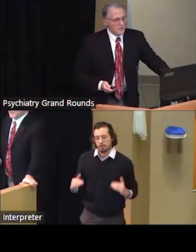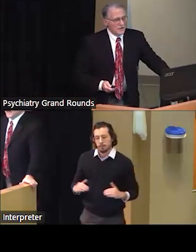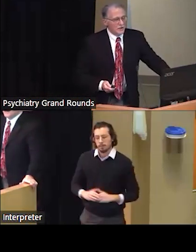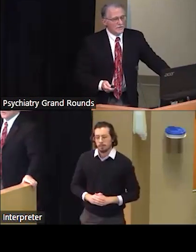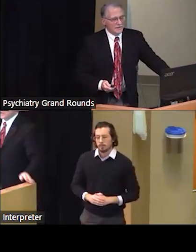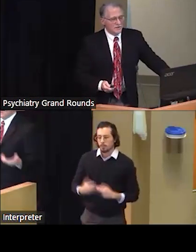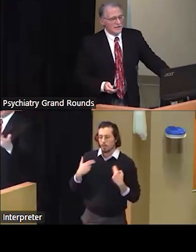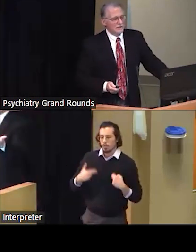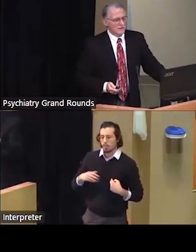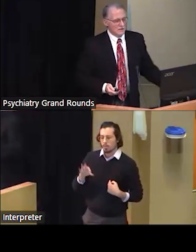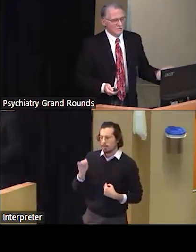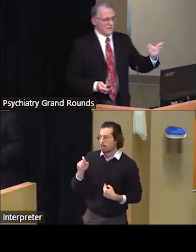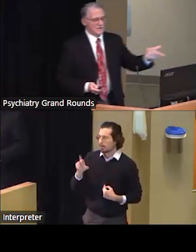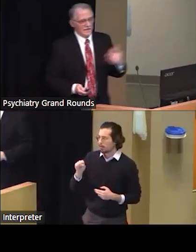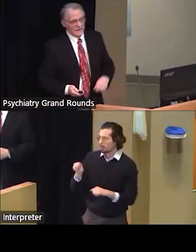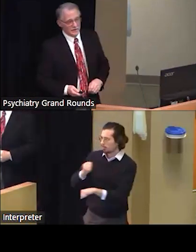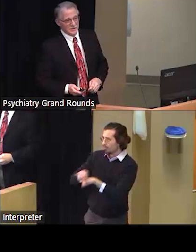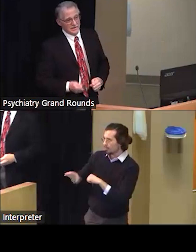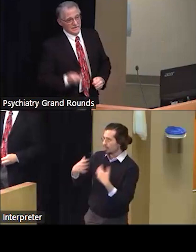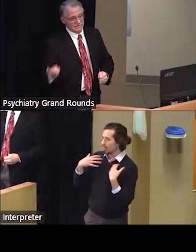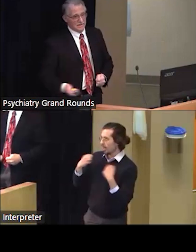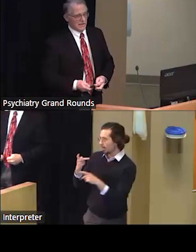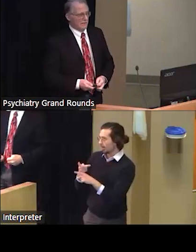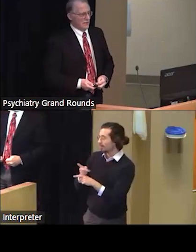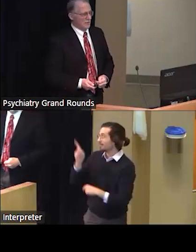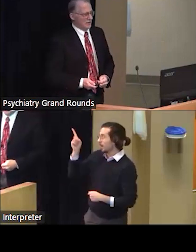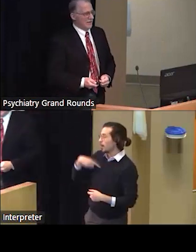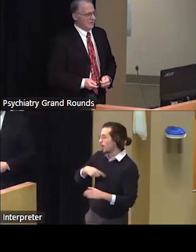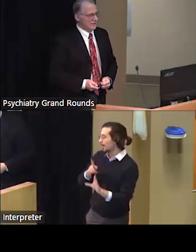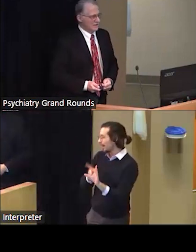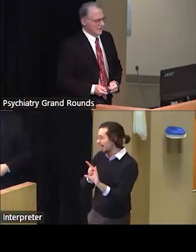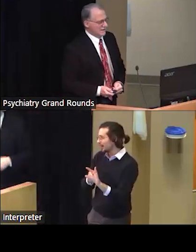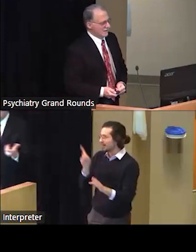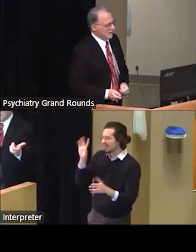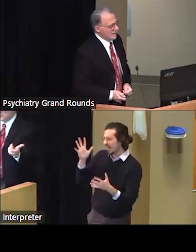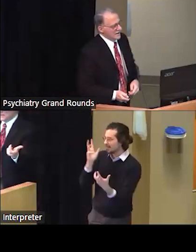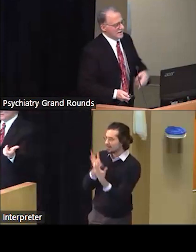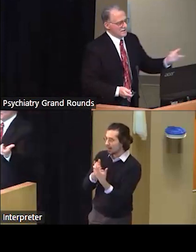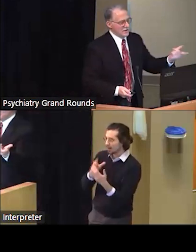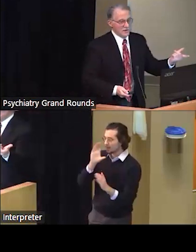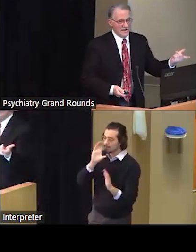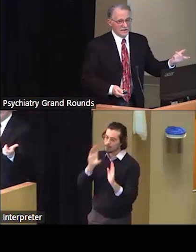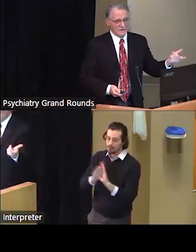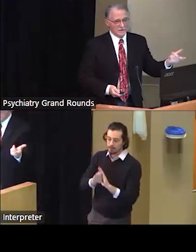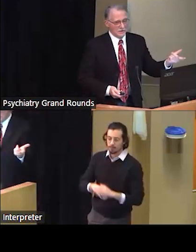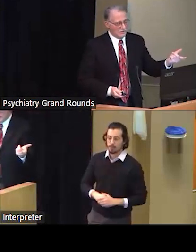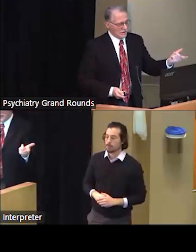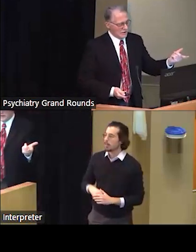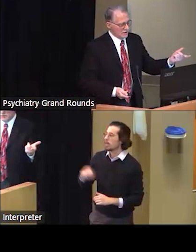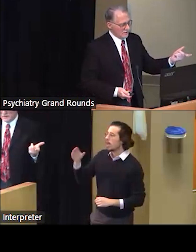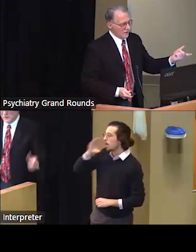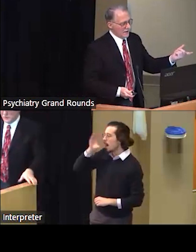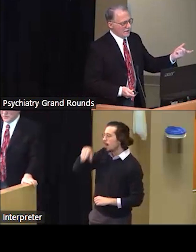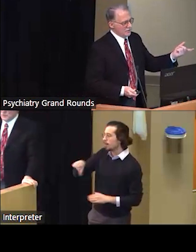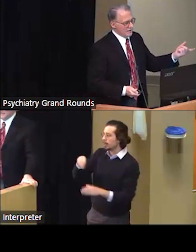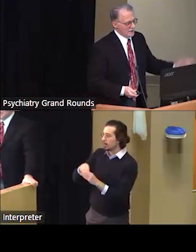want. Human factors and healthcare. So this is a psychiatrist, I think it's kind of appropriate, right, for this setting. An invisible elephant in the room